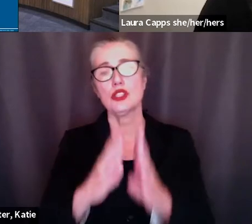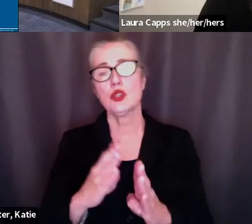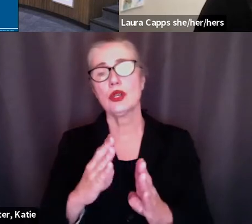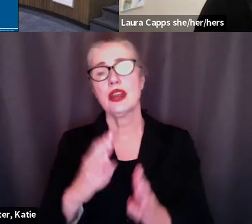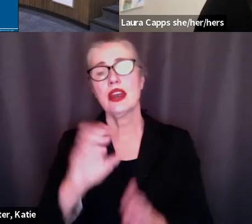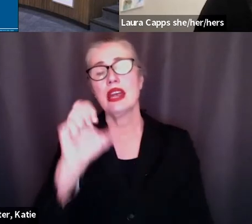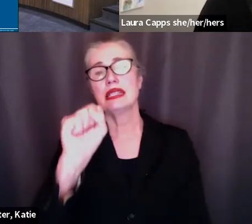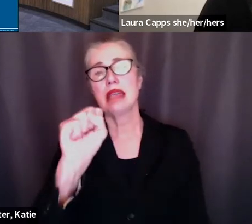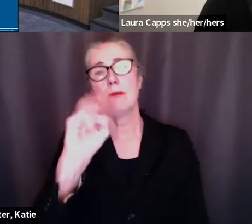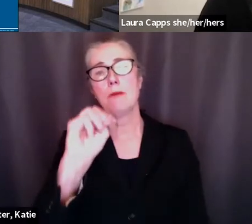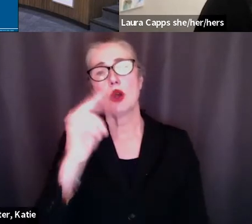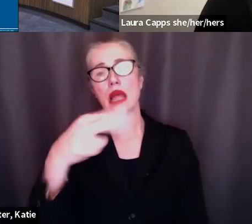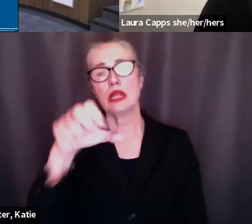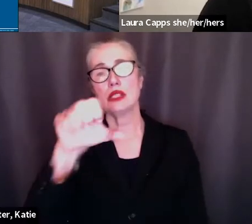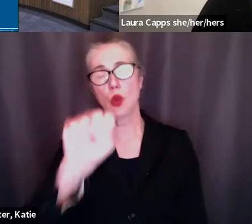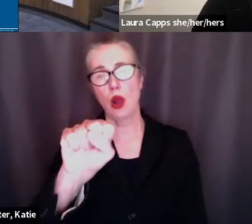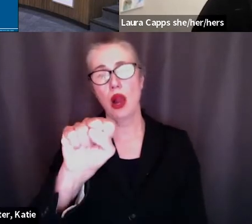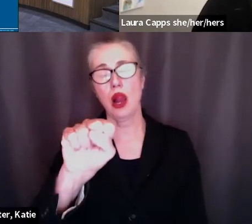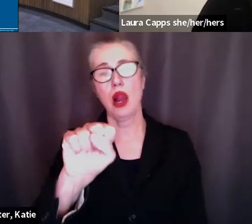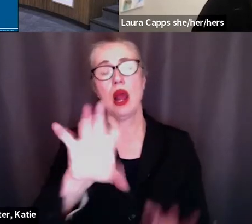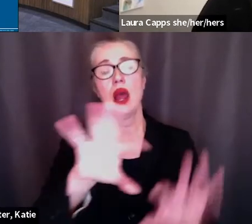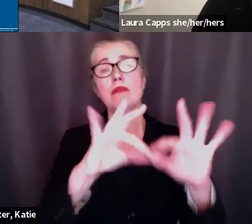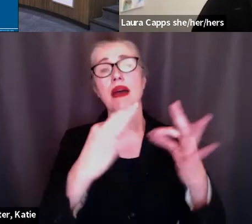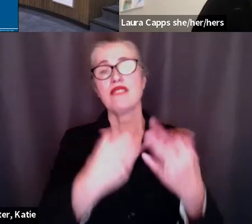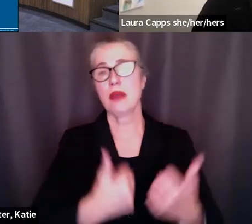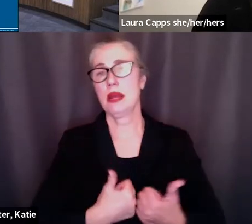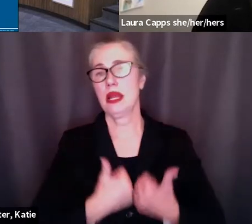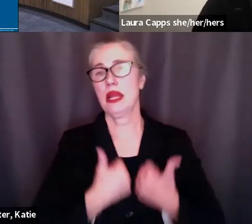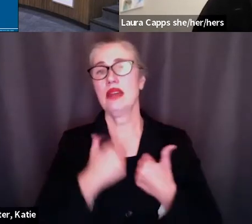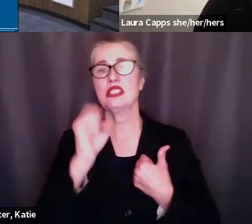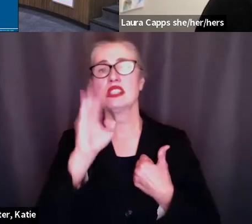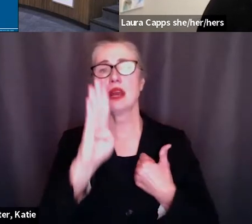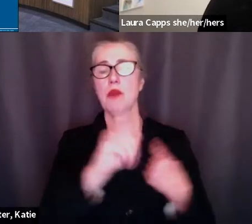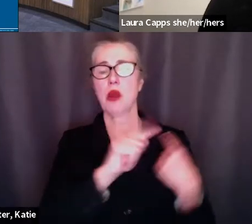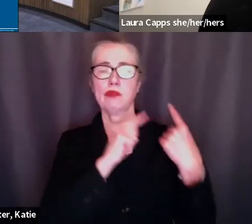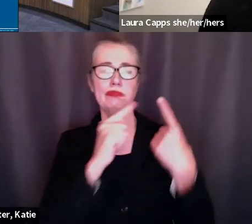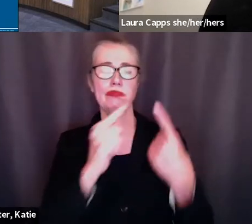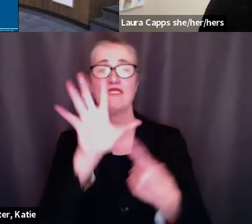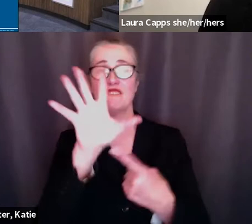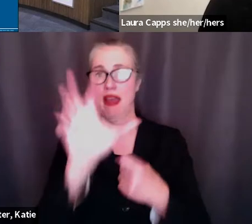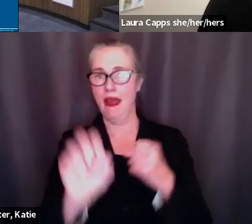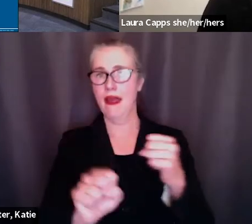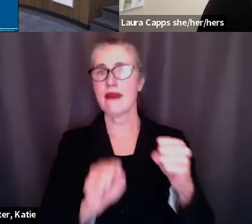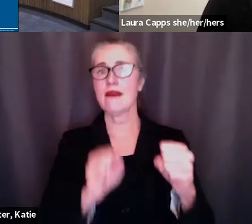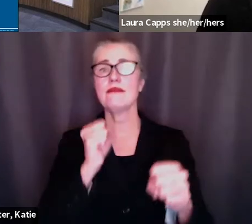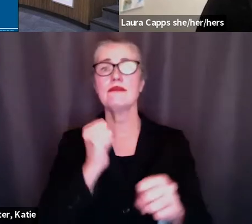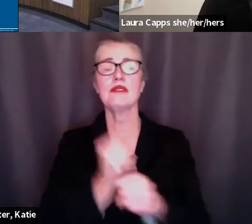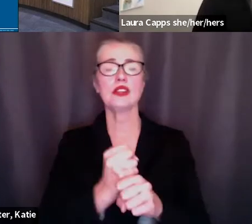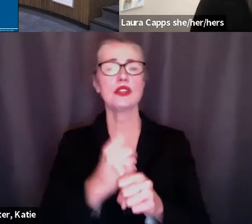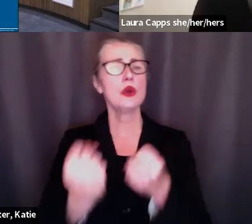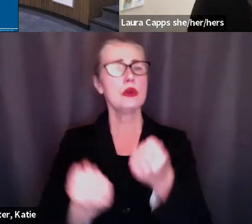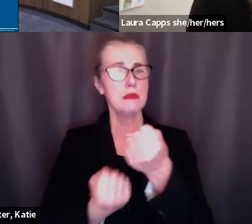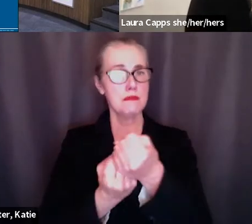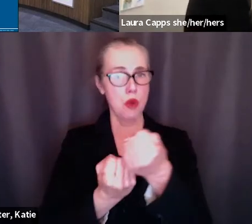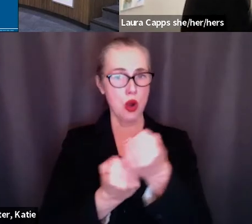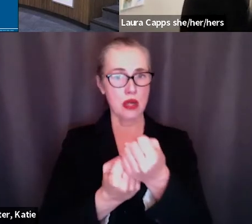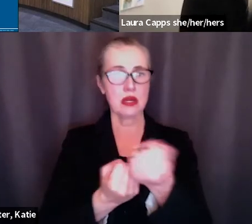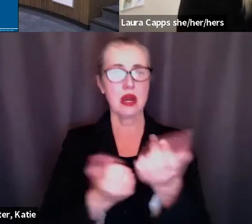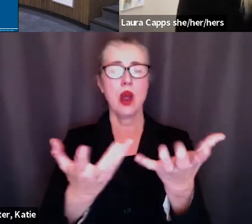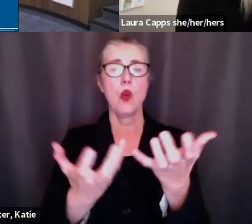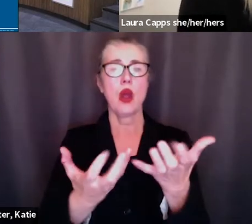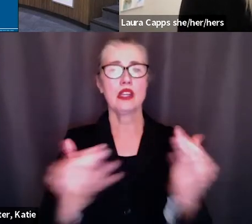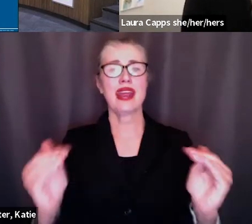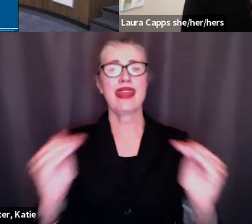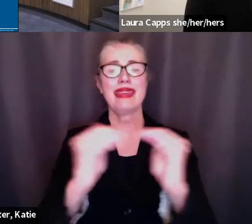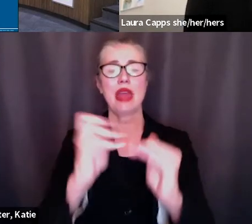marcos high school my family and i have lived in san barbara for the past five years i'm here to show my support in approving our equity maps